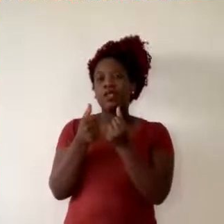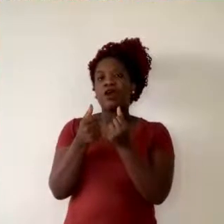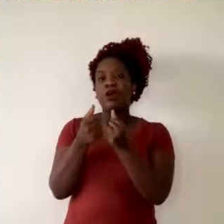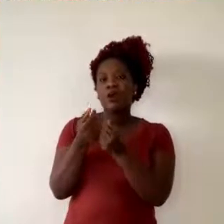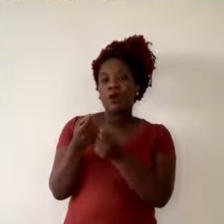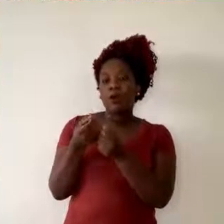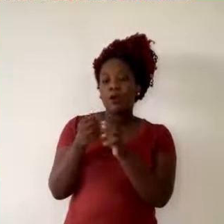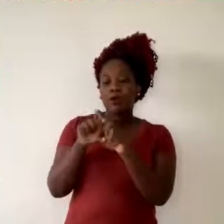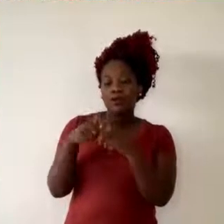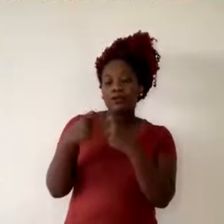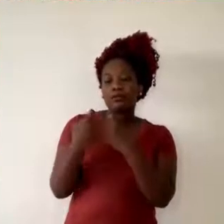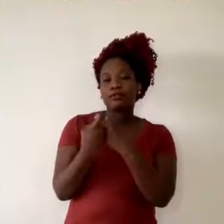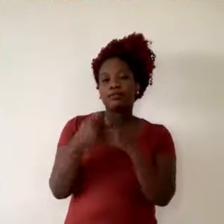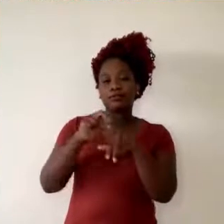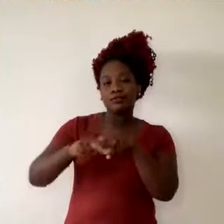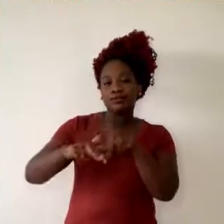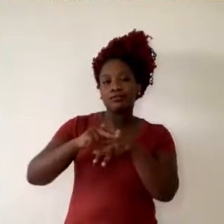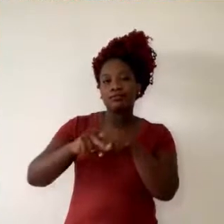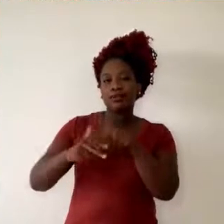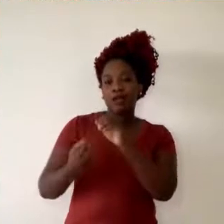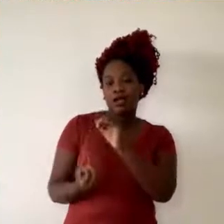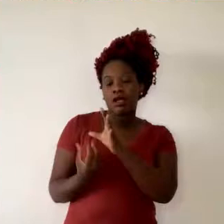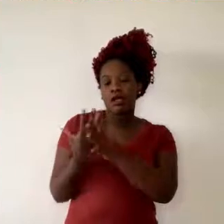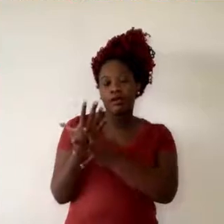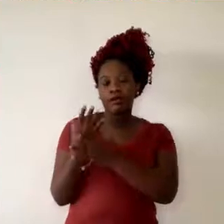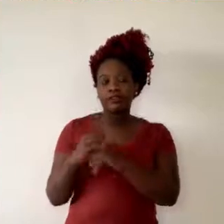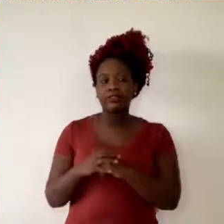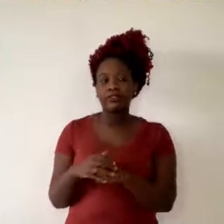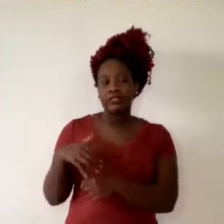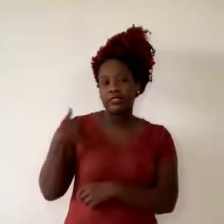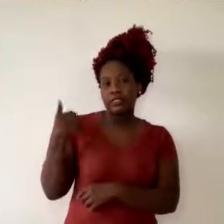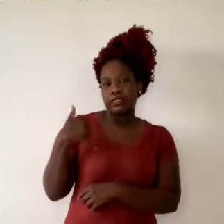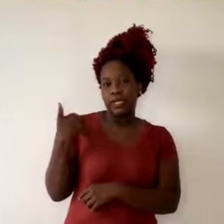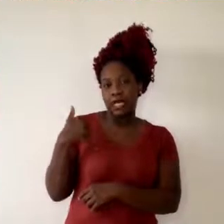orientation, gender identity, origin.